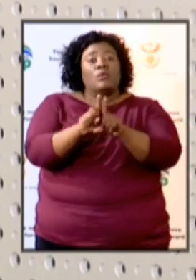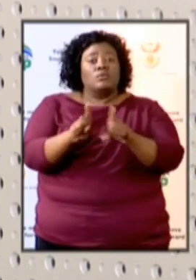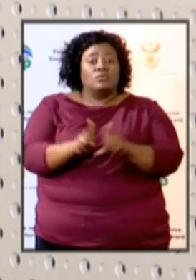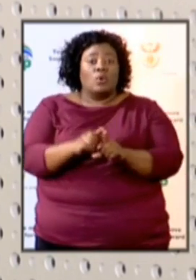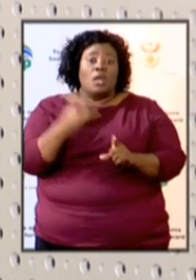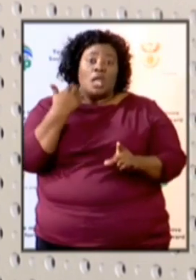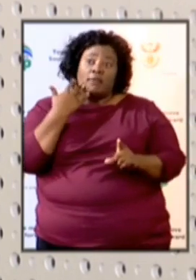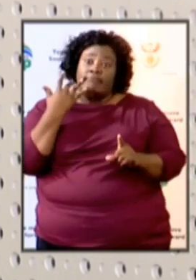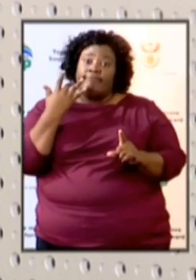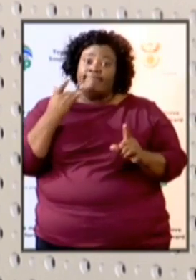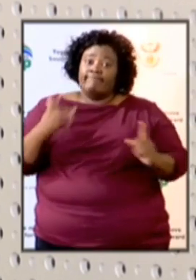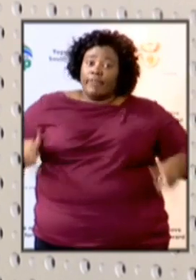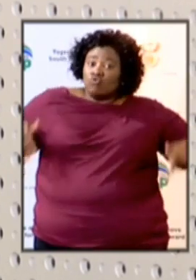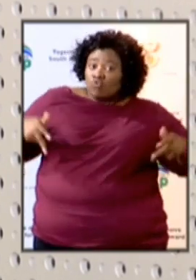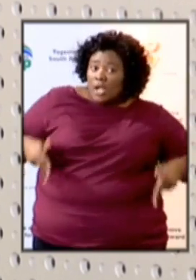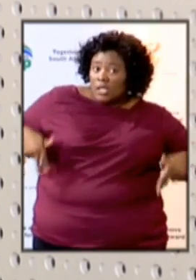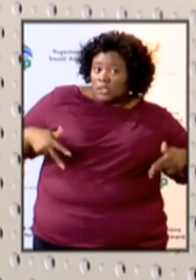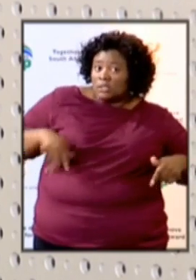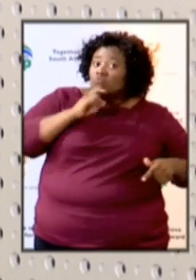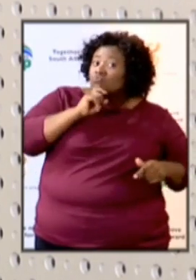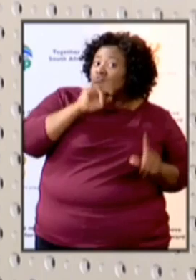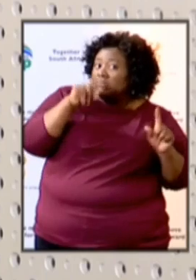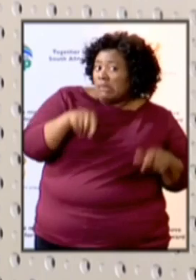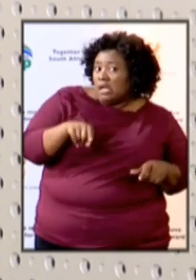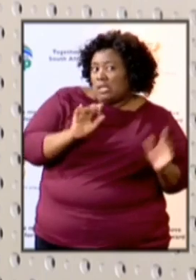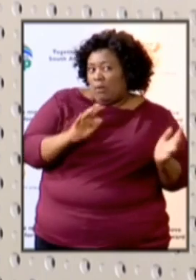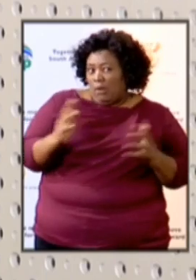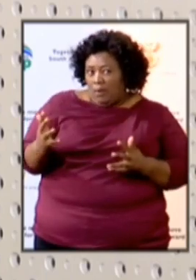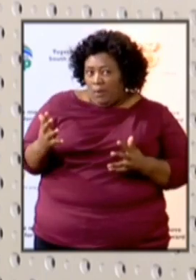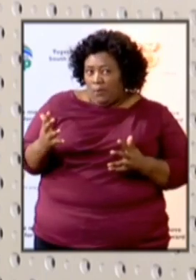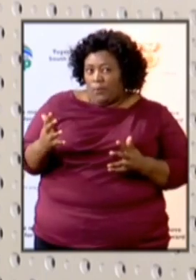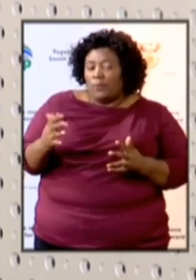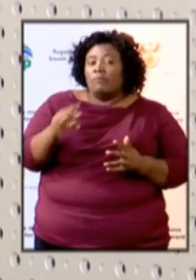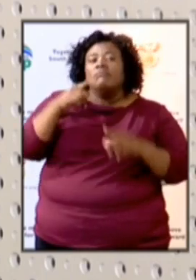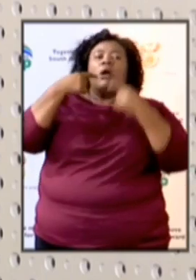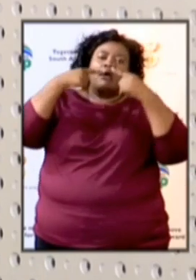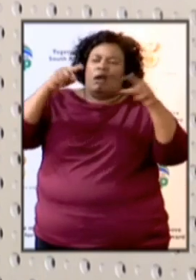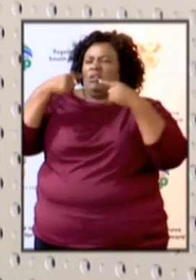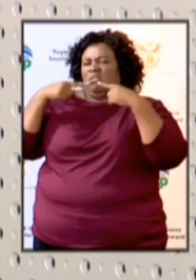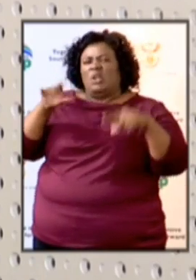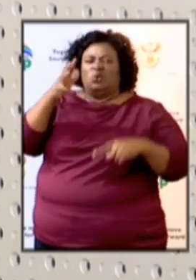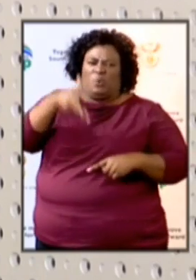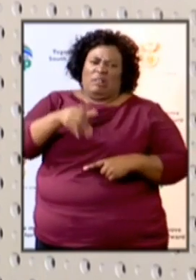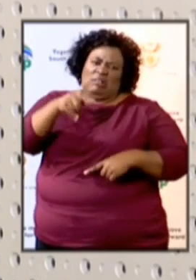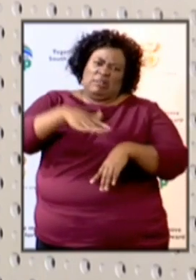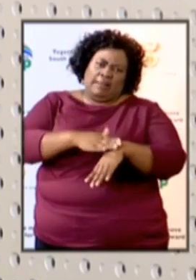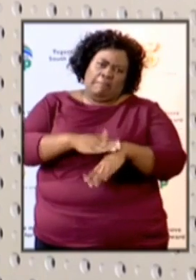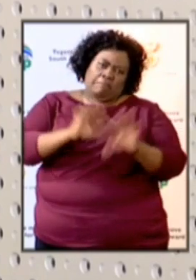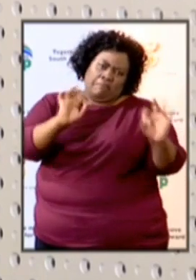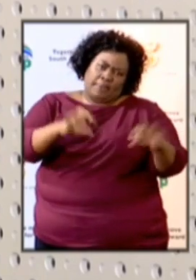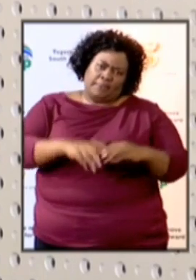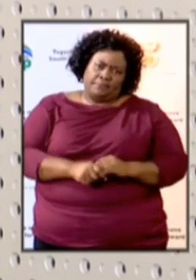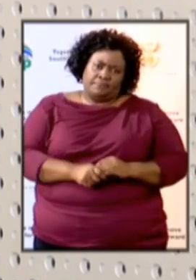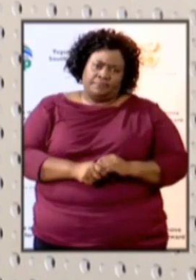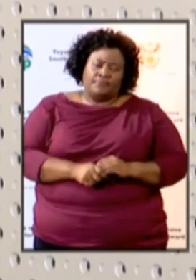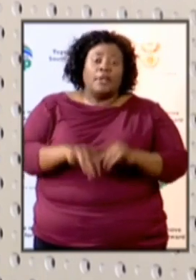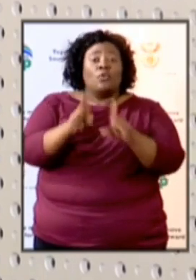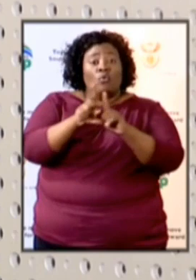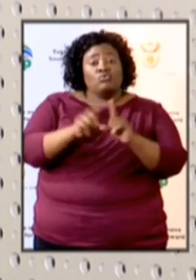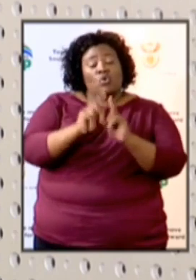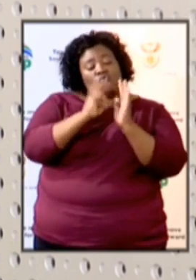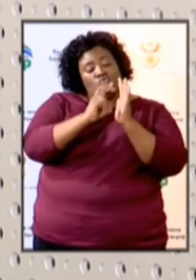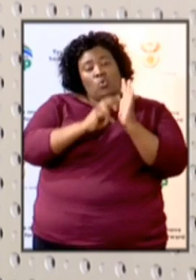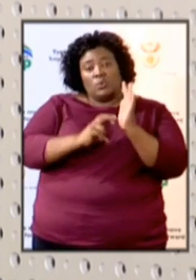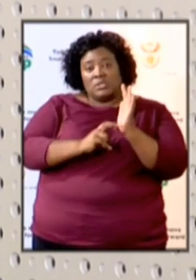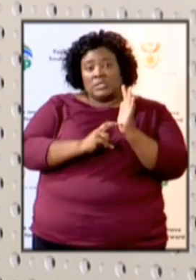if the trains have to be used. That will be announced at that time and the conditions will